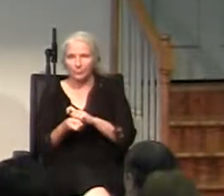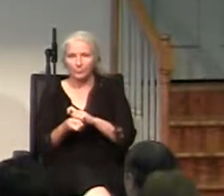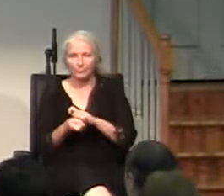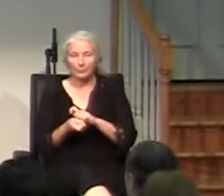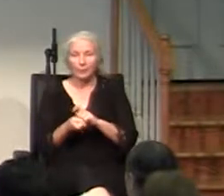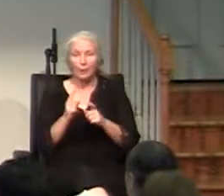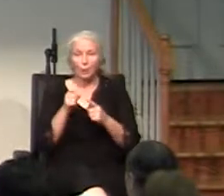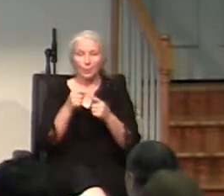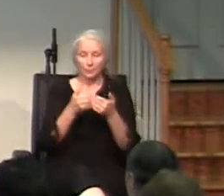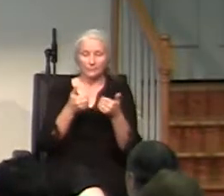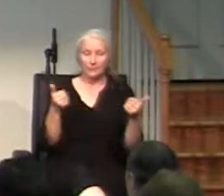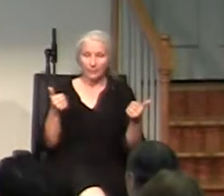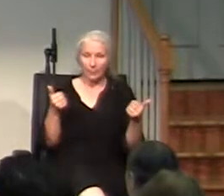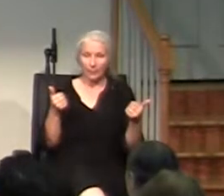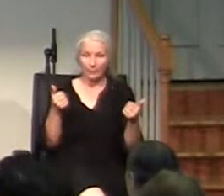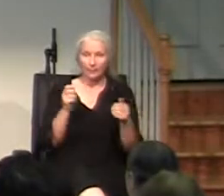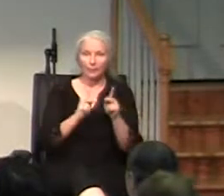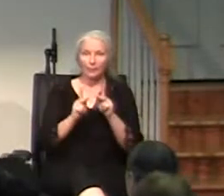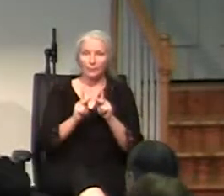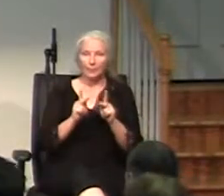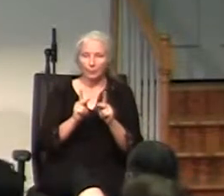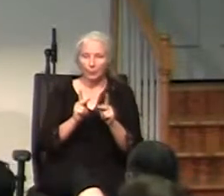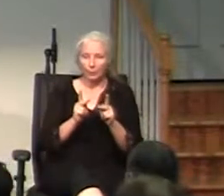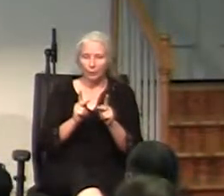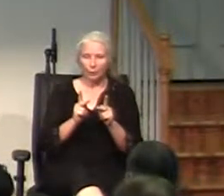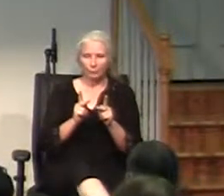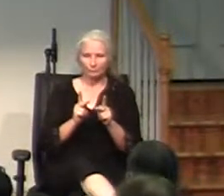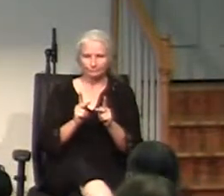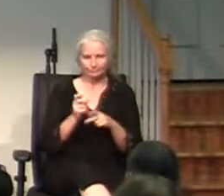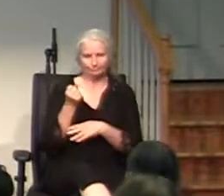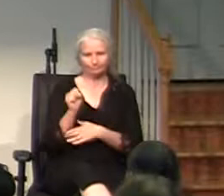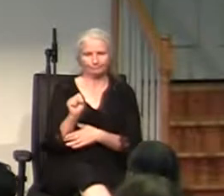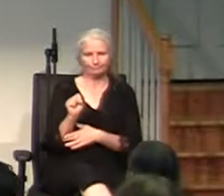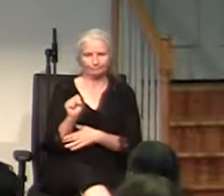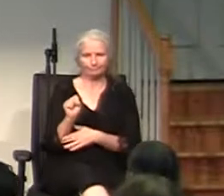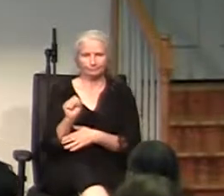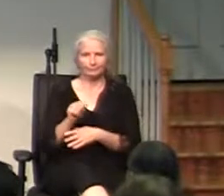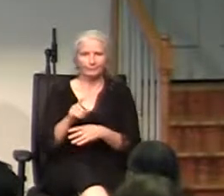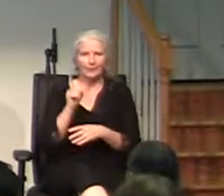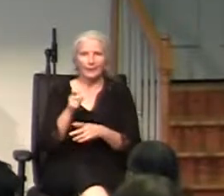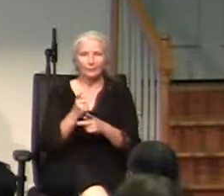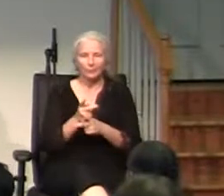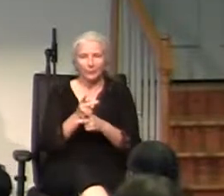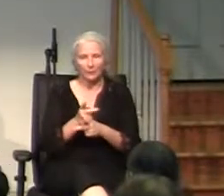people are going into apostasy. And so we need to be careful of that very thing.